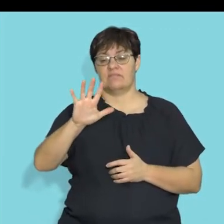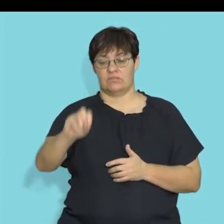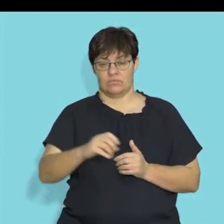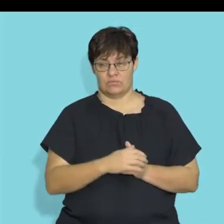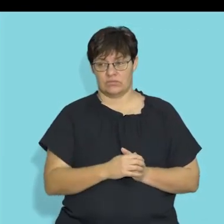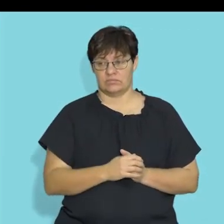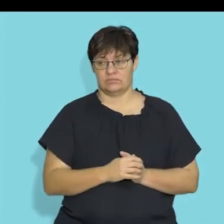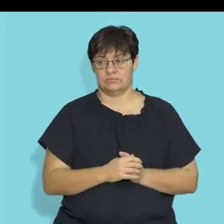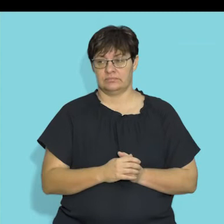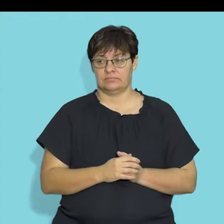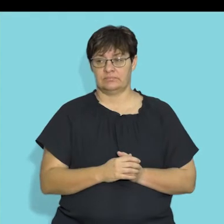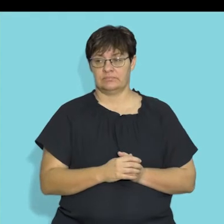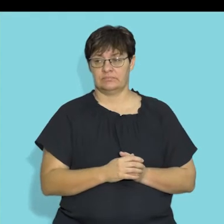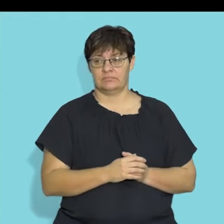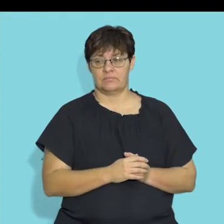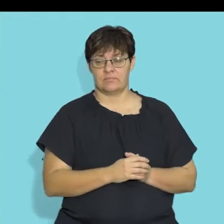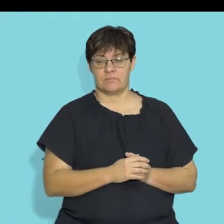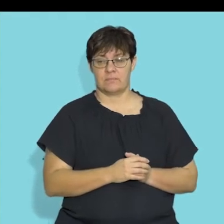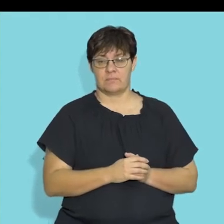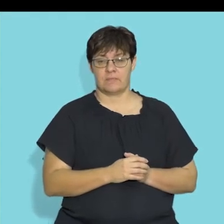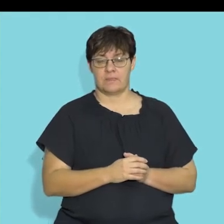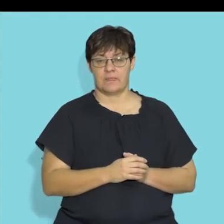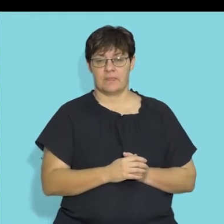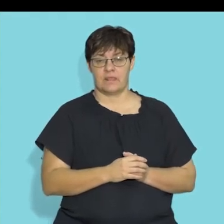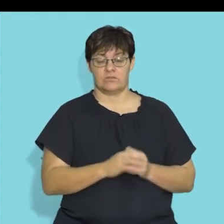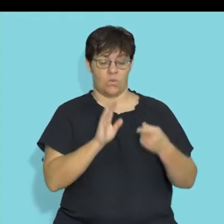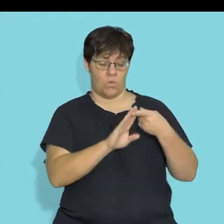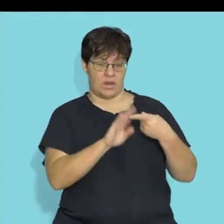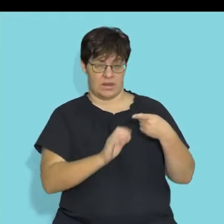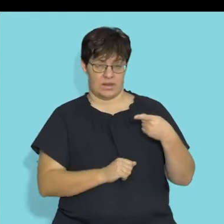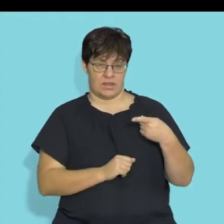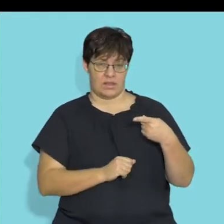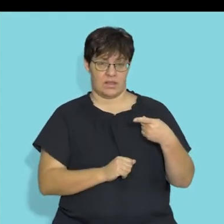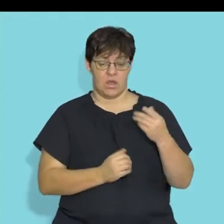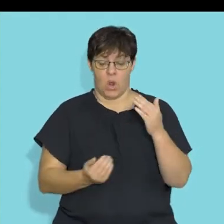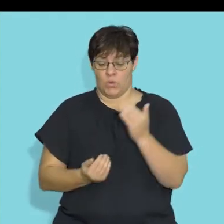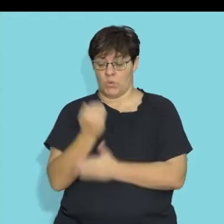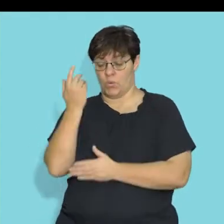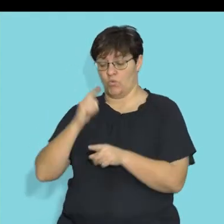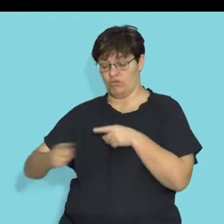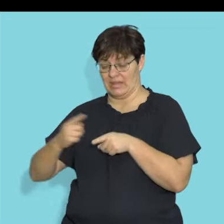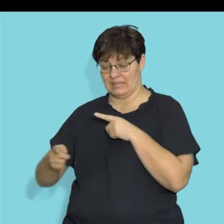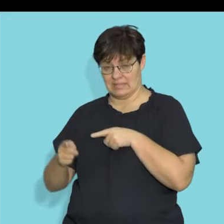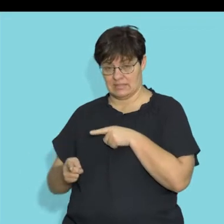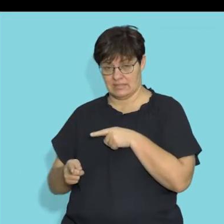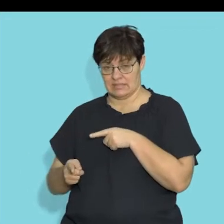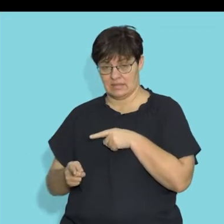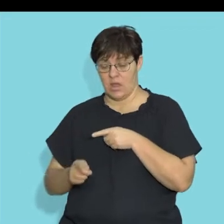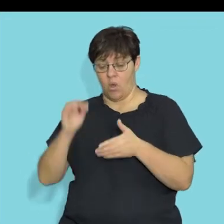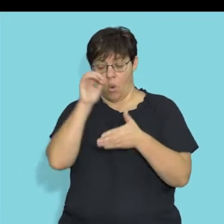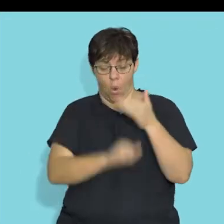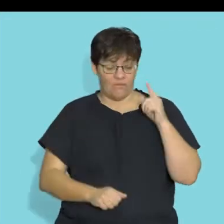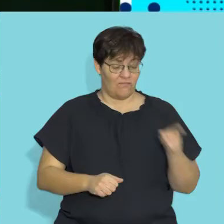be 9850. There we go, 9850. So step number one, take the